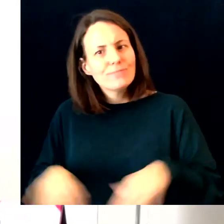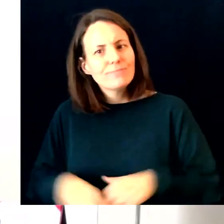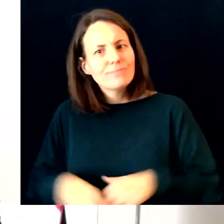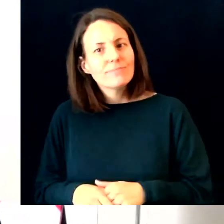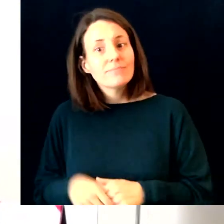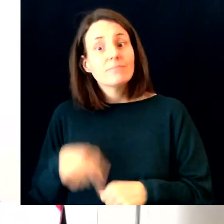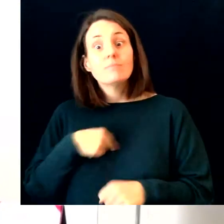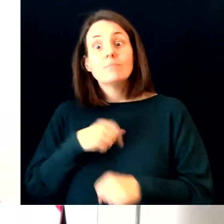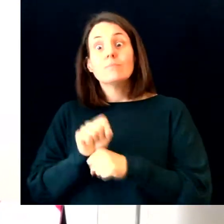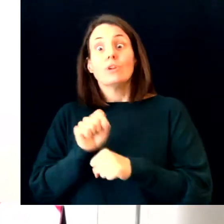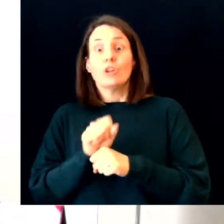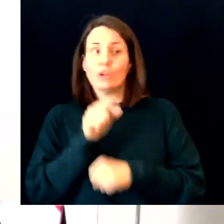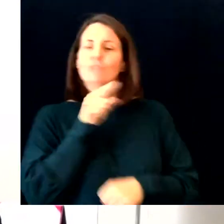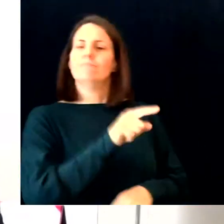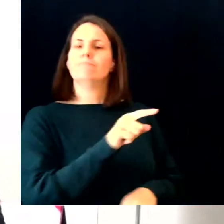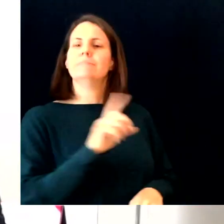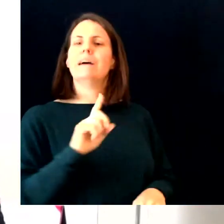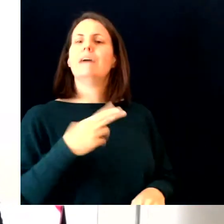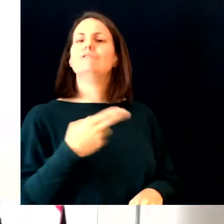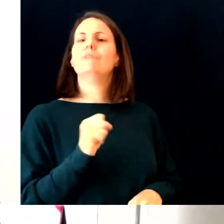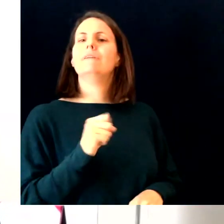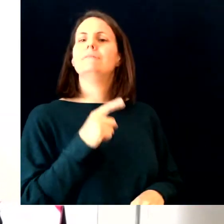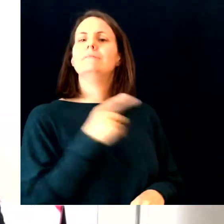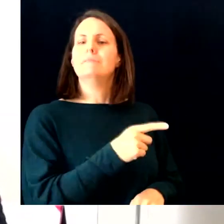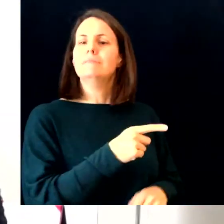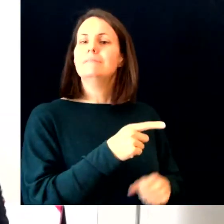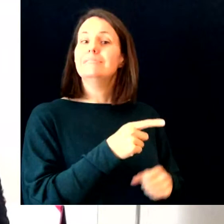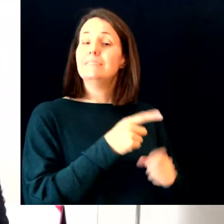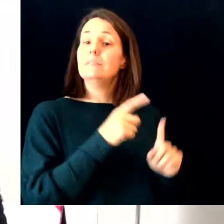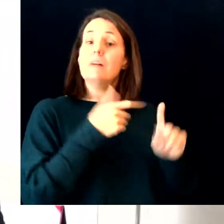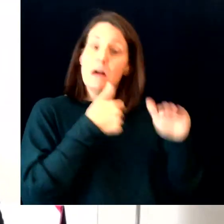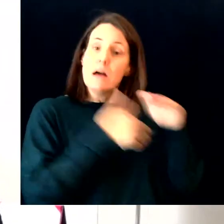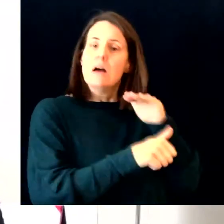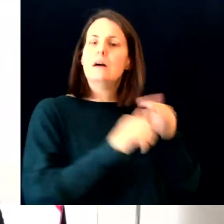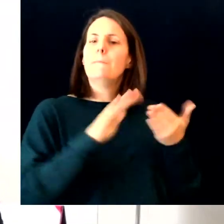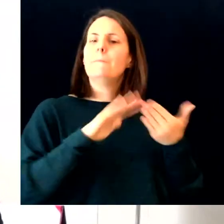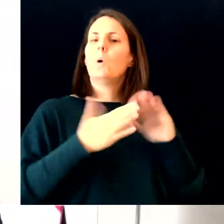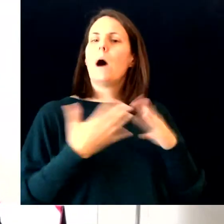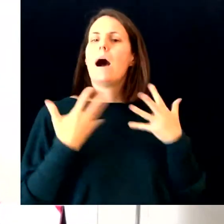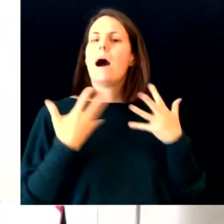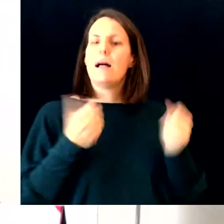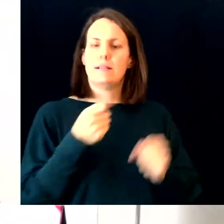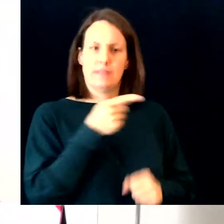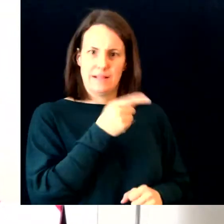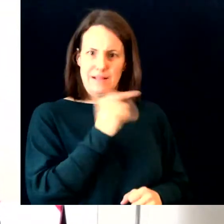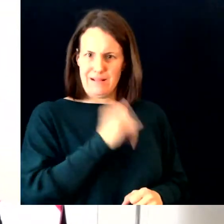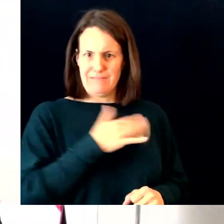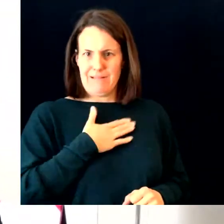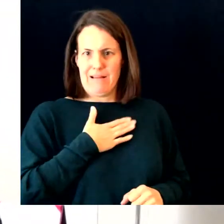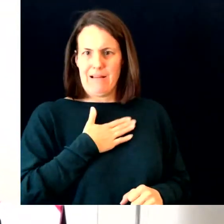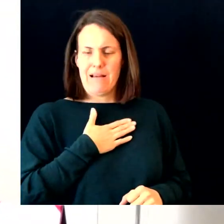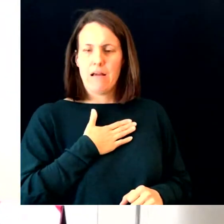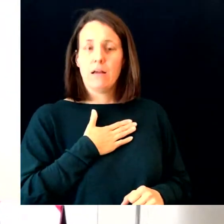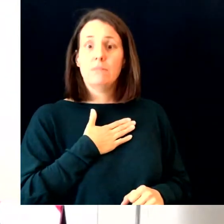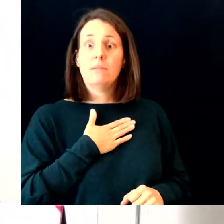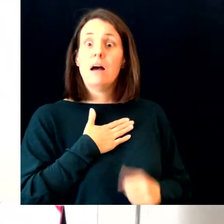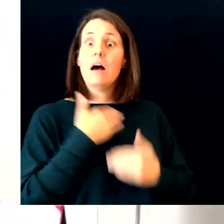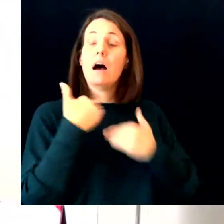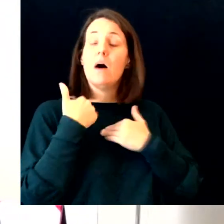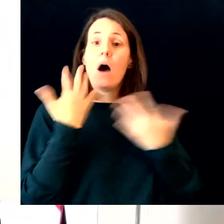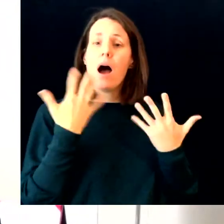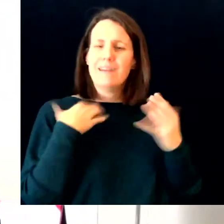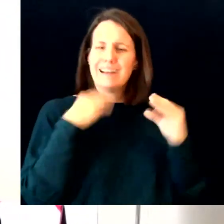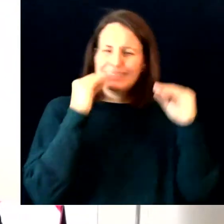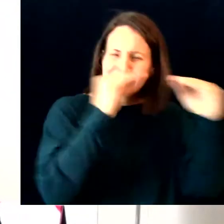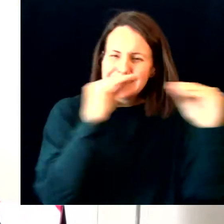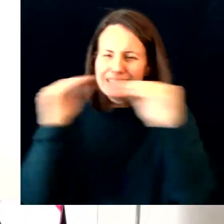community health. And I am so passionate about spreading this information on the importance of how we can keep our kids safe,